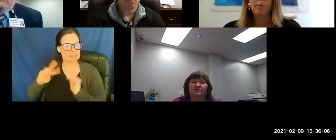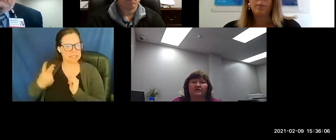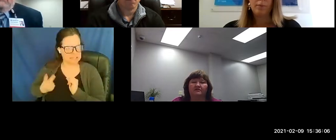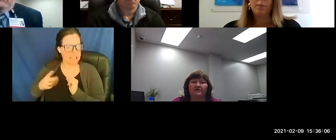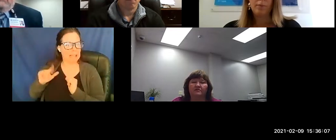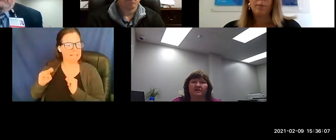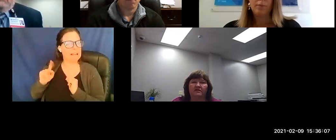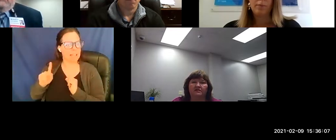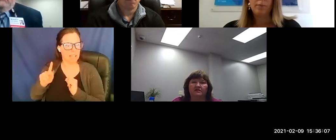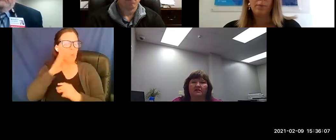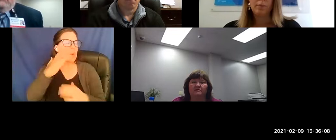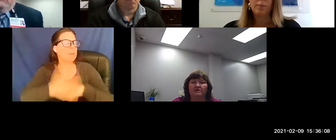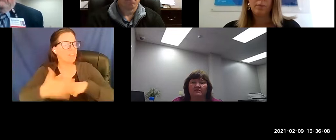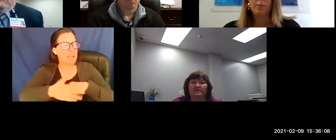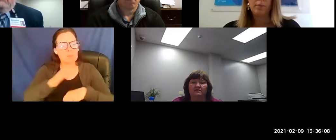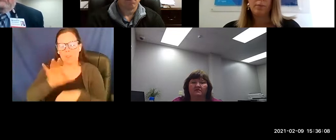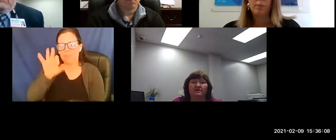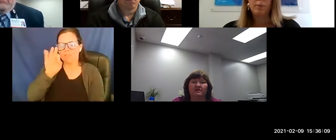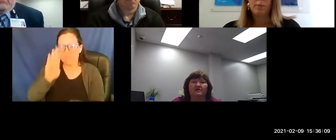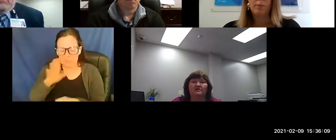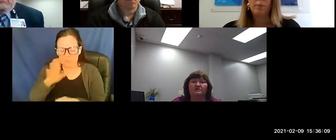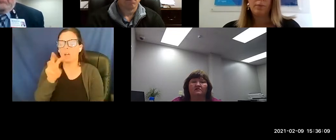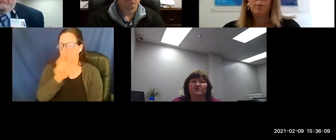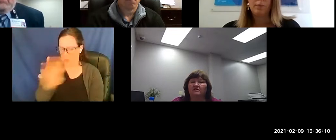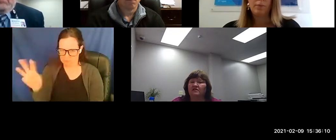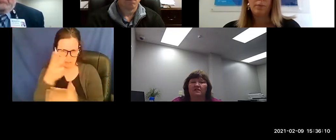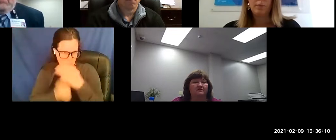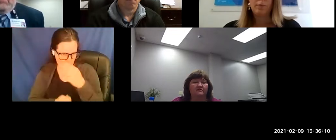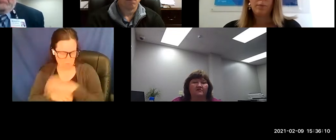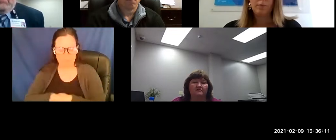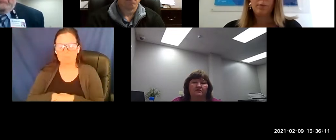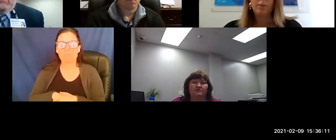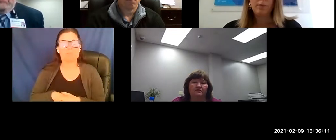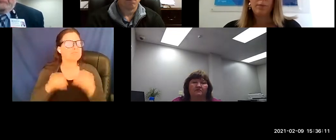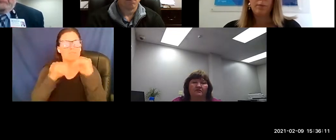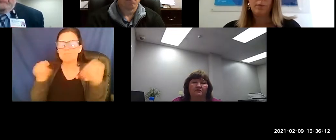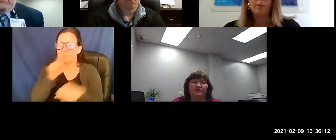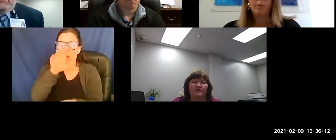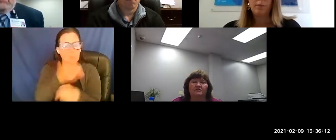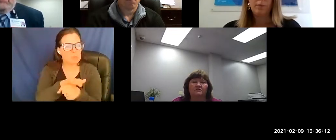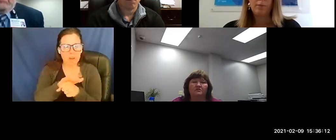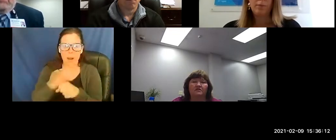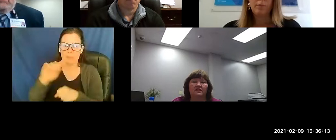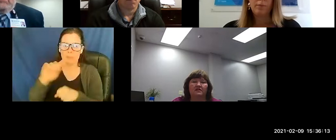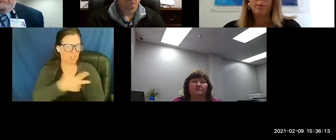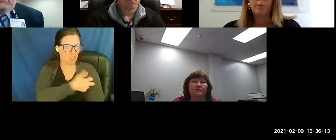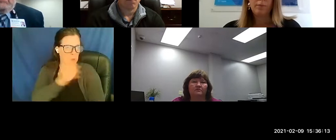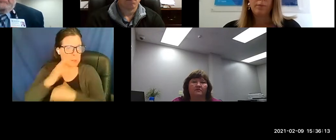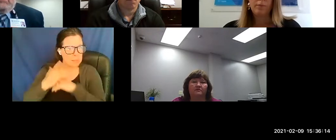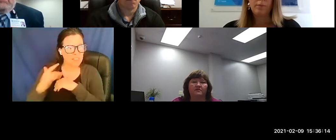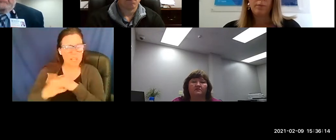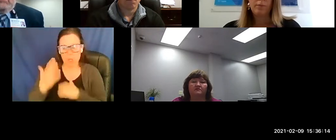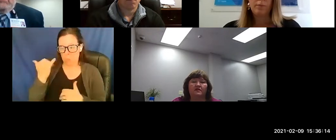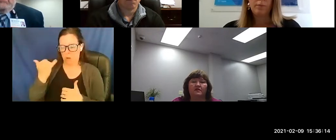available at our Facebook page and our website. There is no guarantee that first doses will be available because almost 900